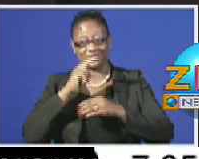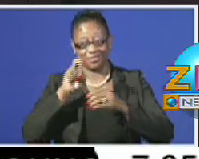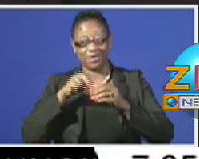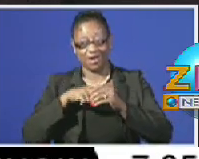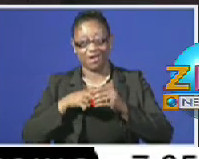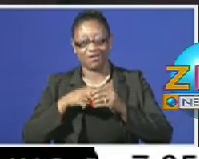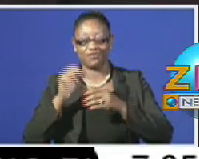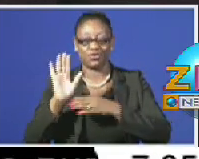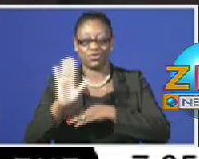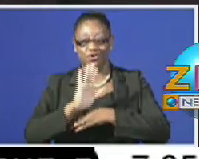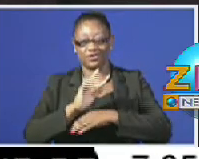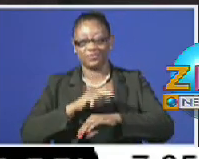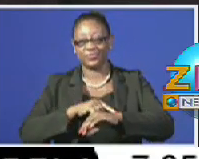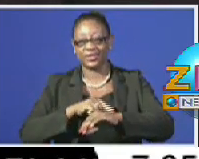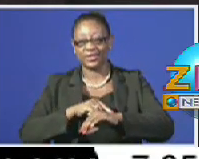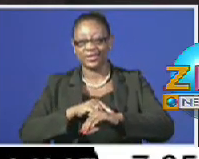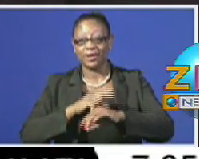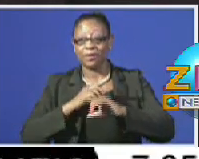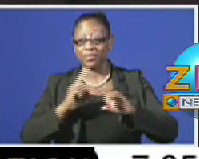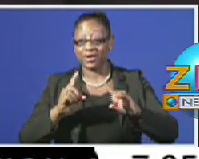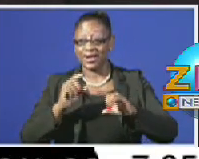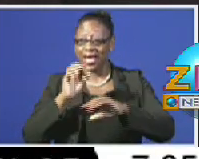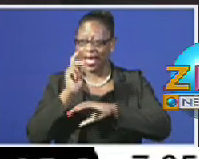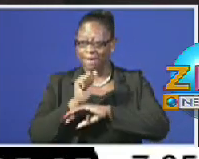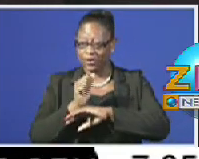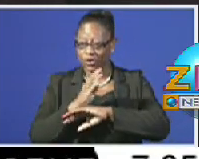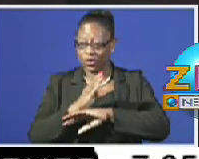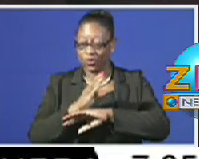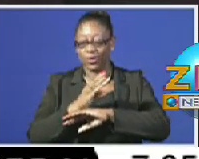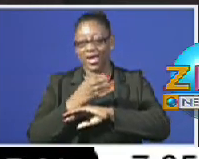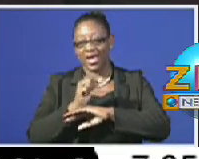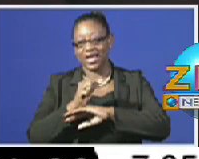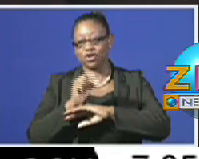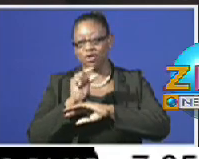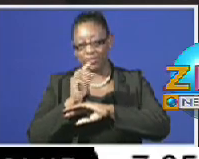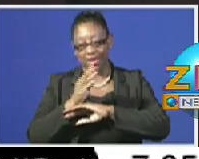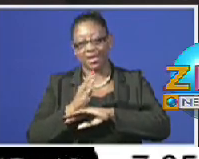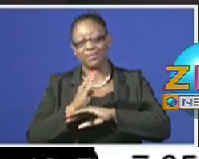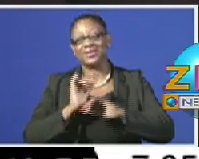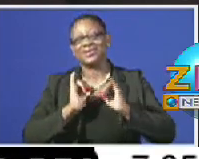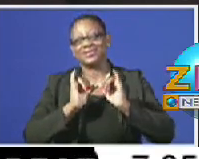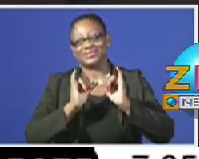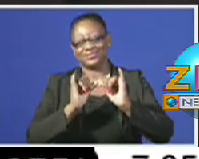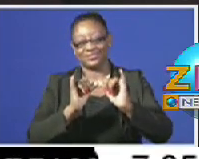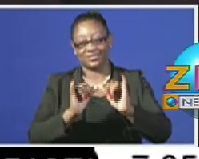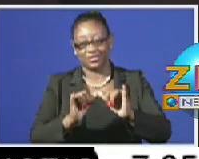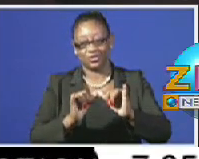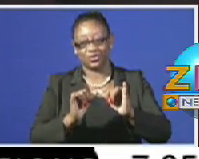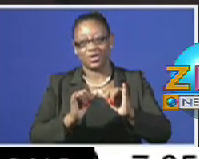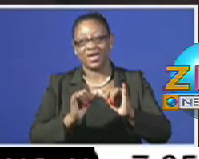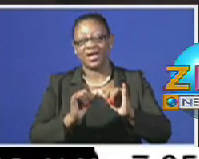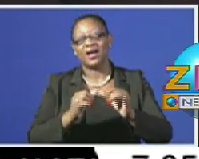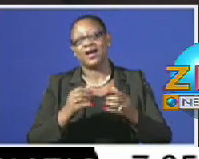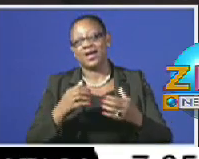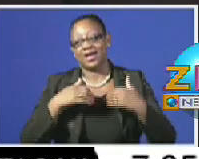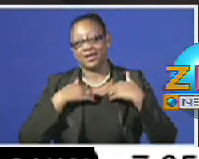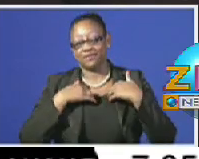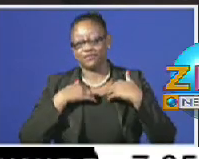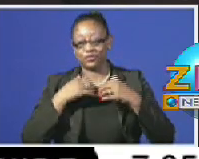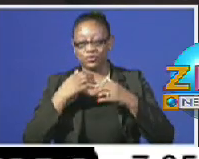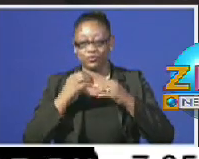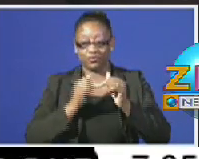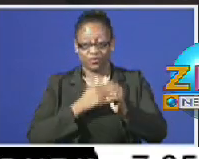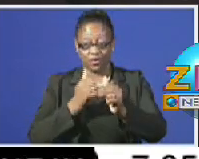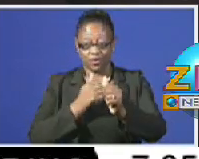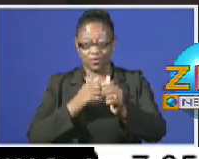Topping the news this Wednesday, residents in New Providence, Abaco, and Grand Bahama will have to endure COVID-19 restrictions for a while longer, as Prime